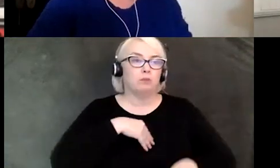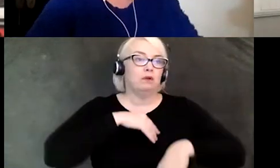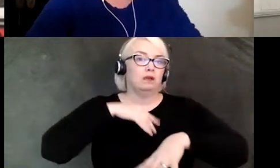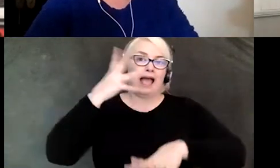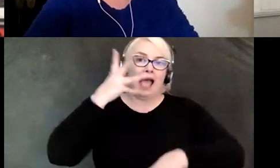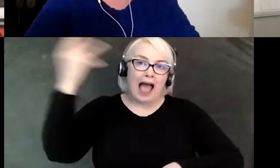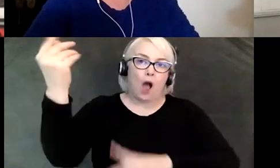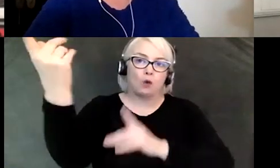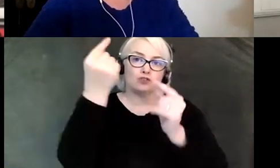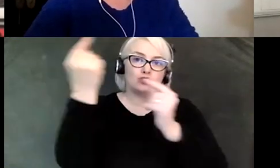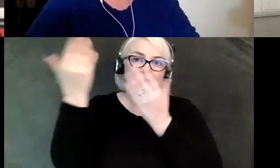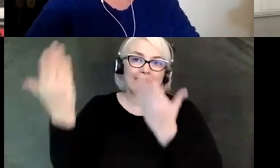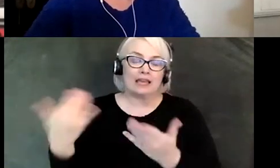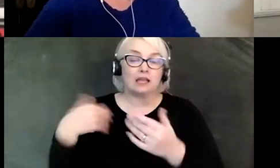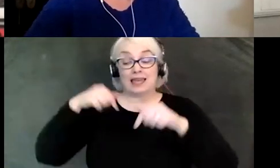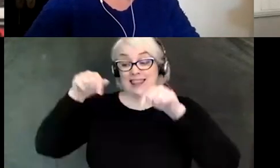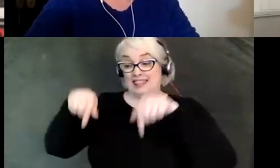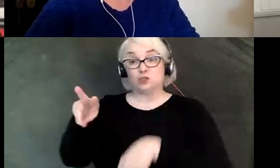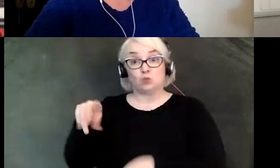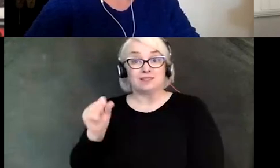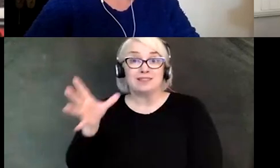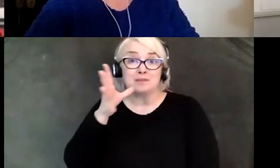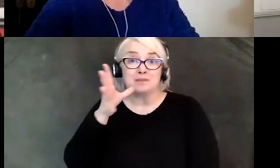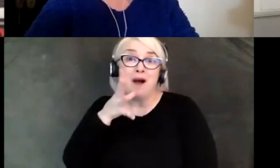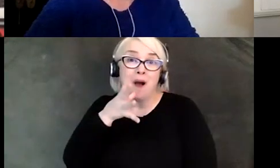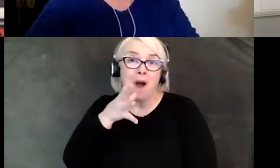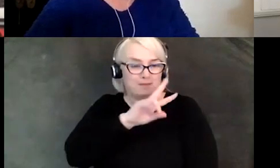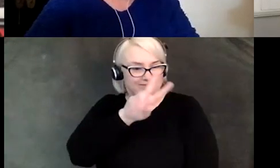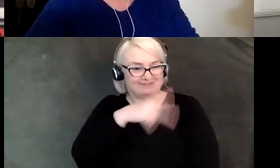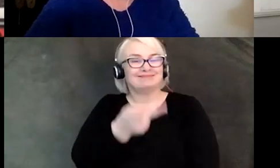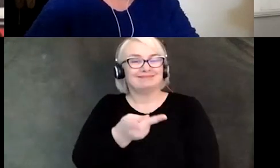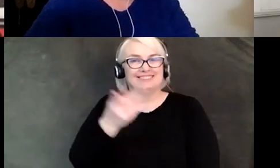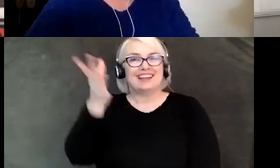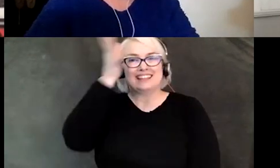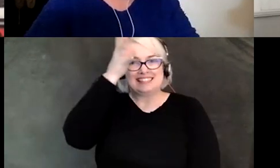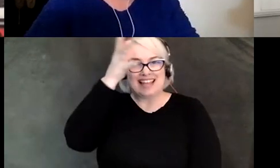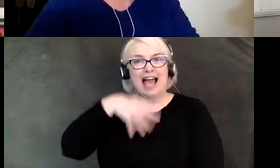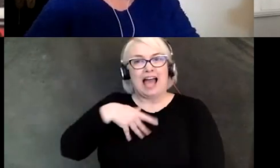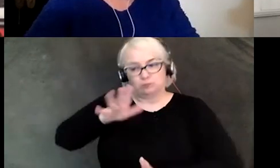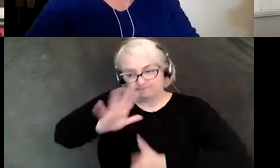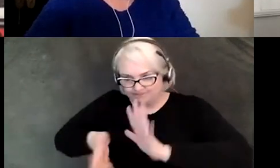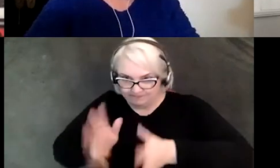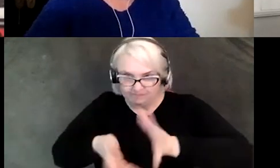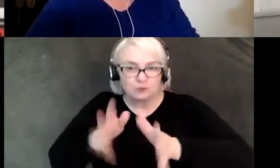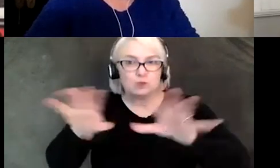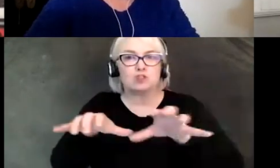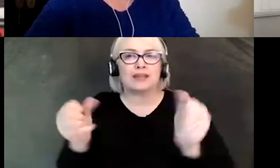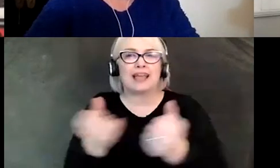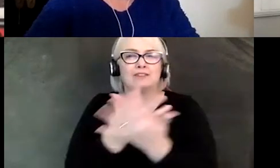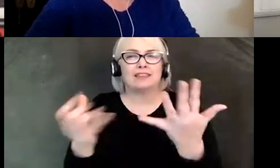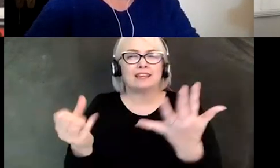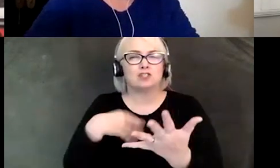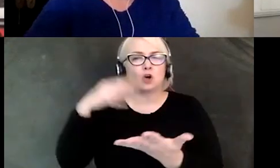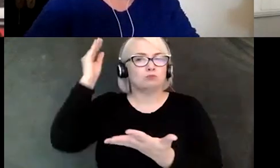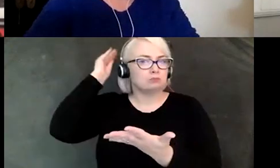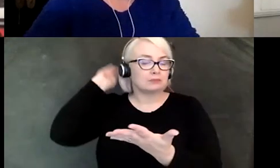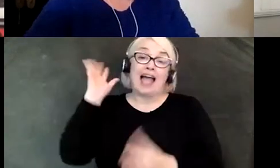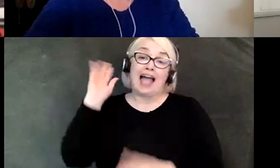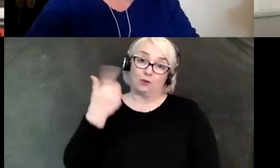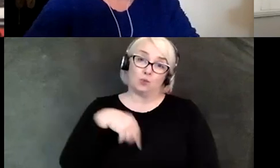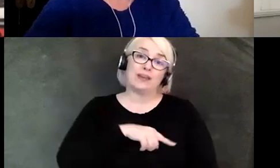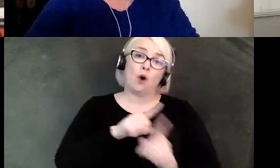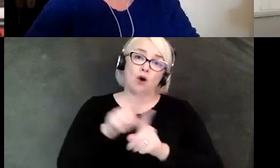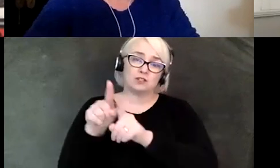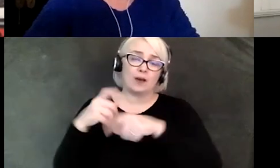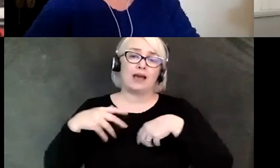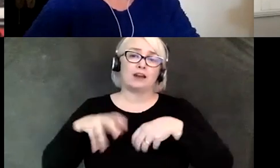he was handling everything. And so it just, you know, it was kind of the aggregate of those things. And then we had a grief therapist who was a lovely